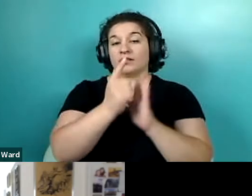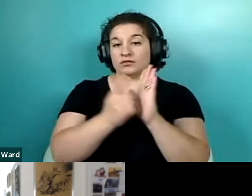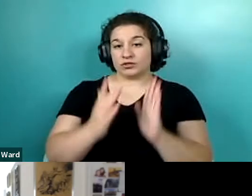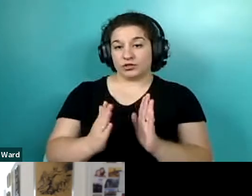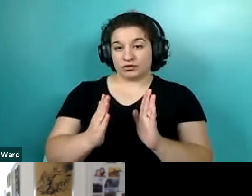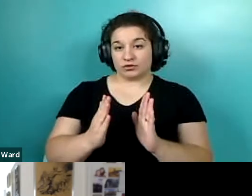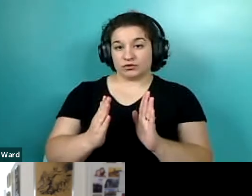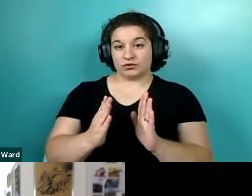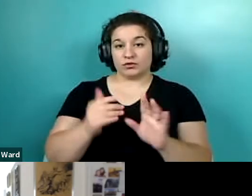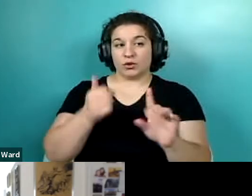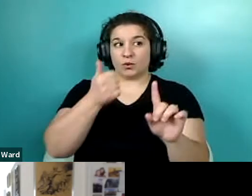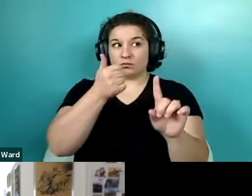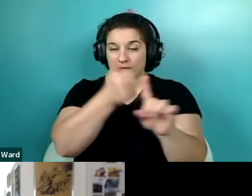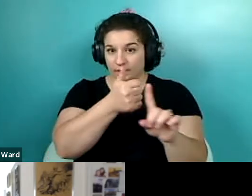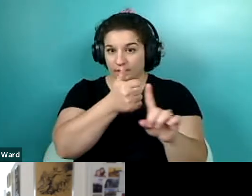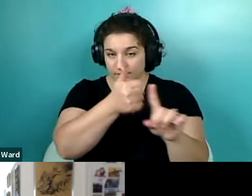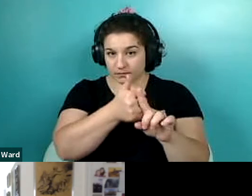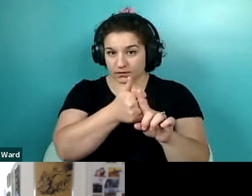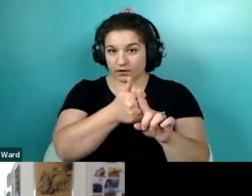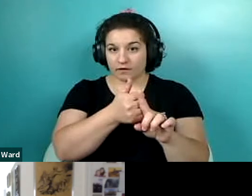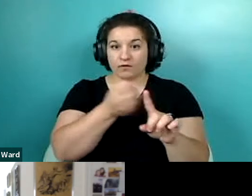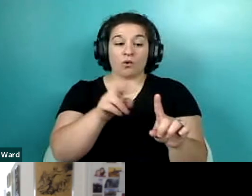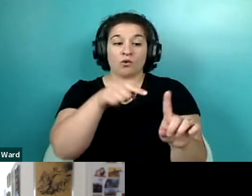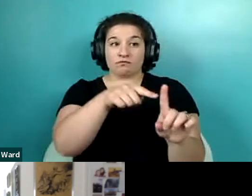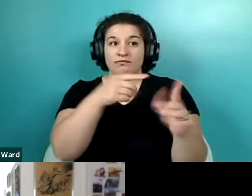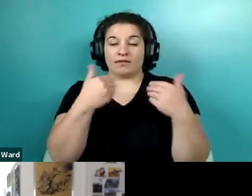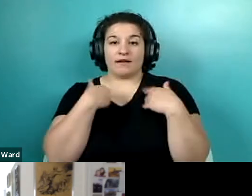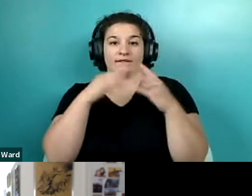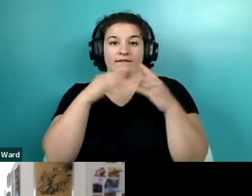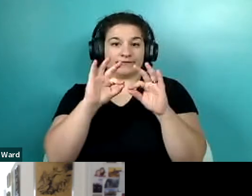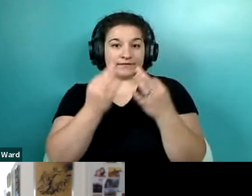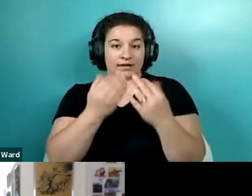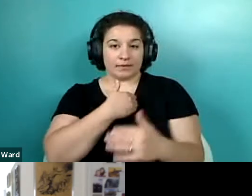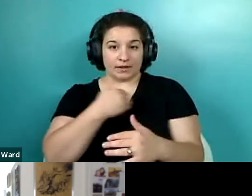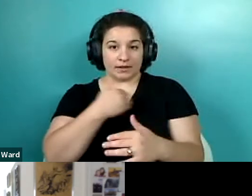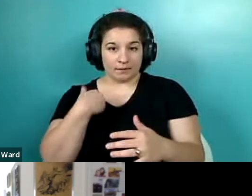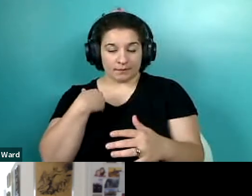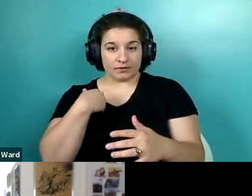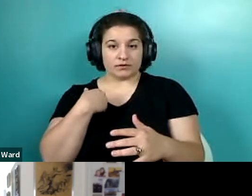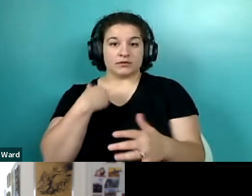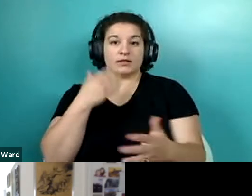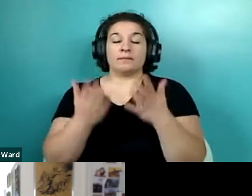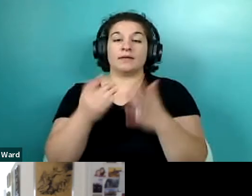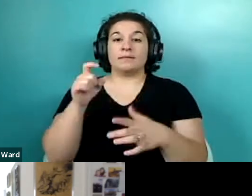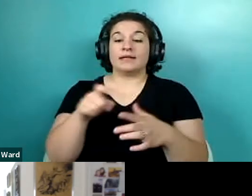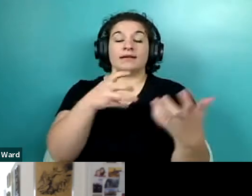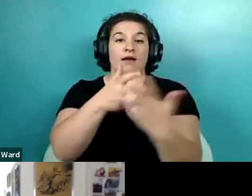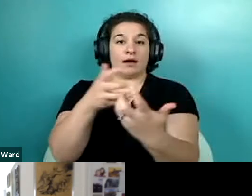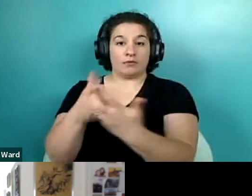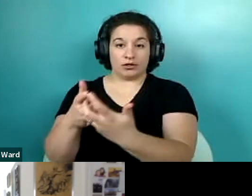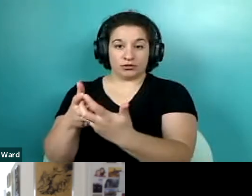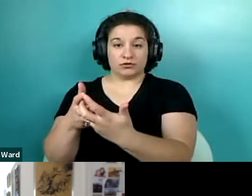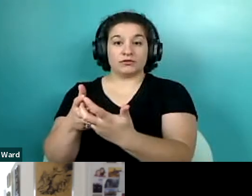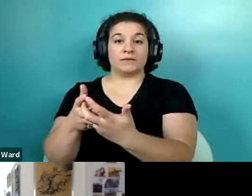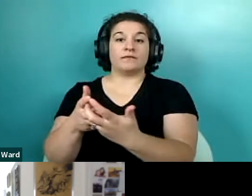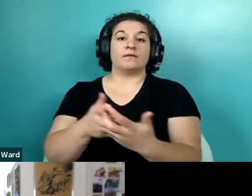who themselves or have family members who may be needing accommodations, or what we're